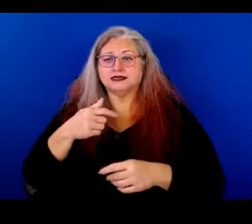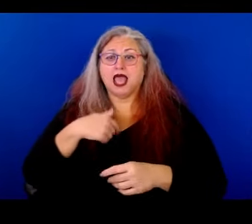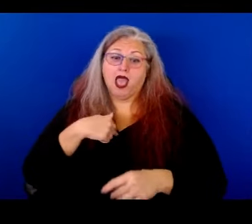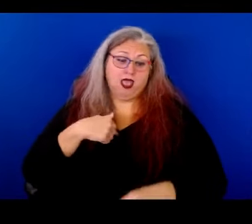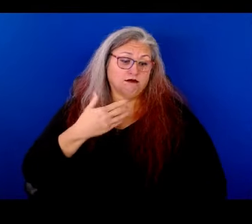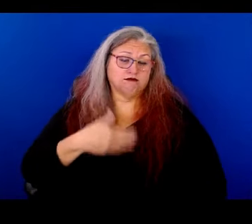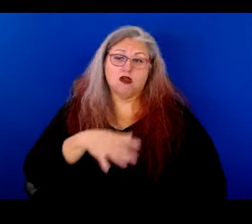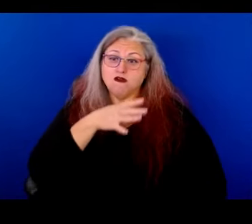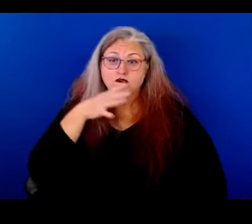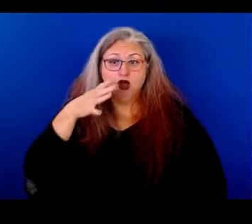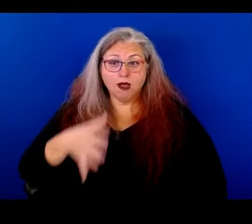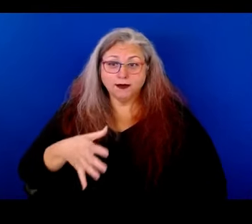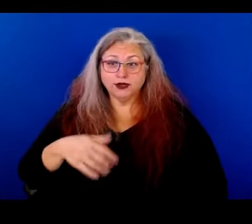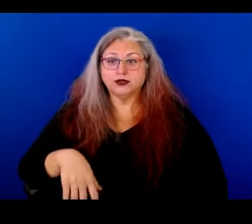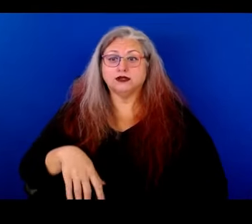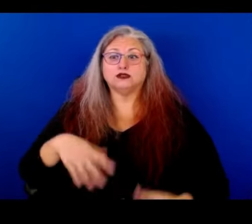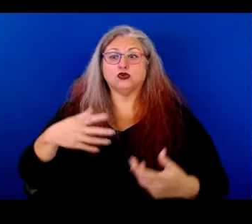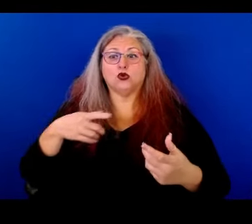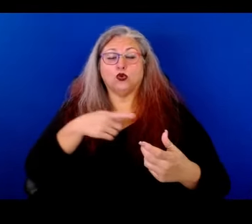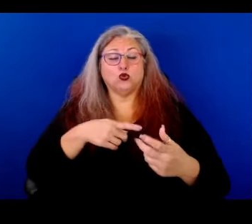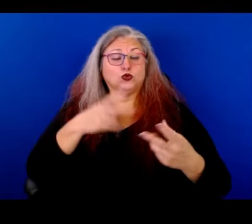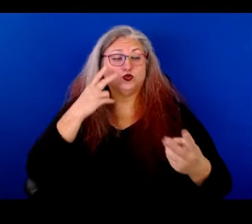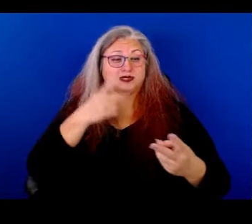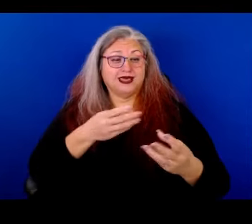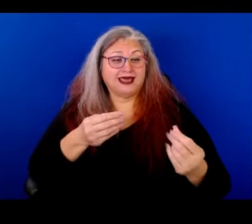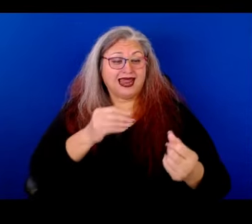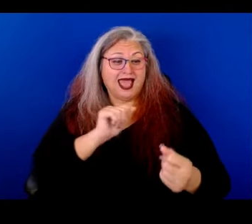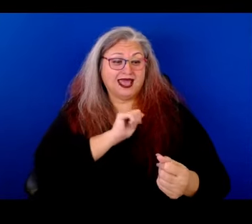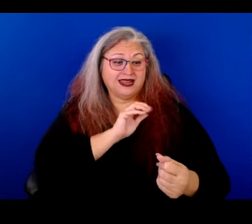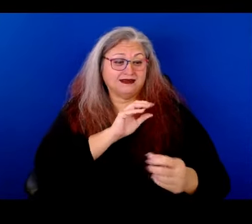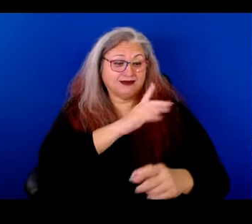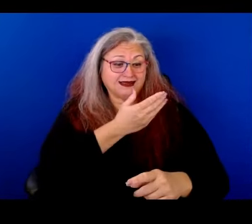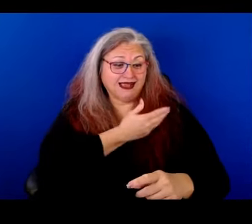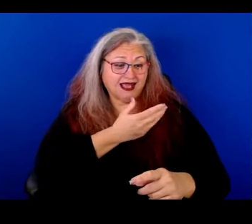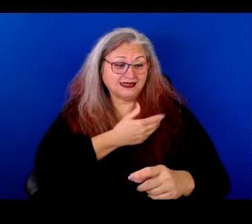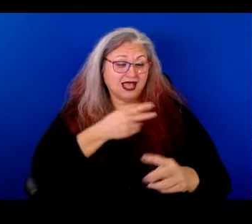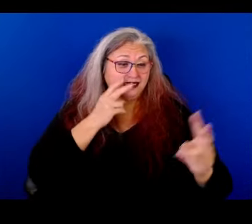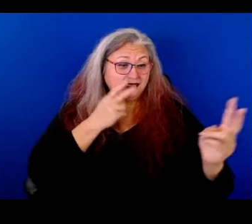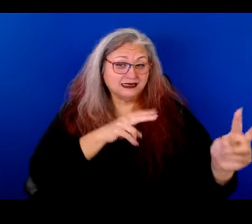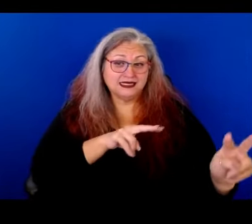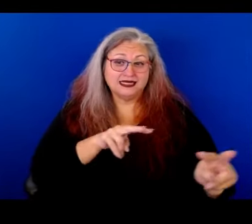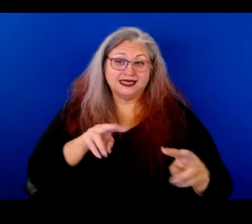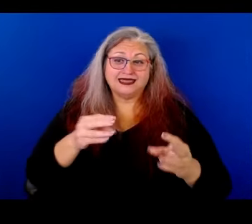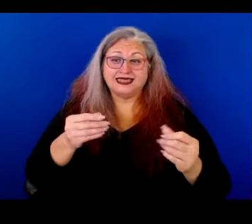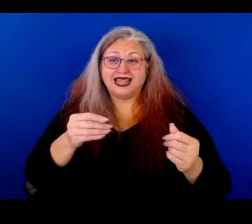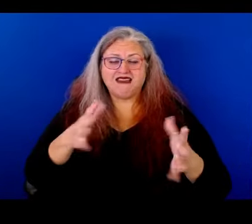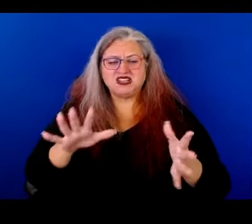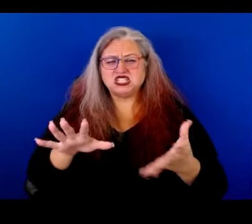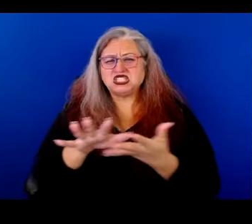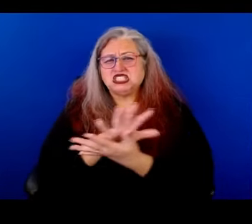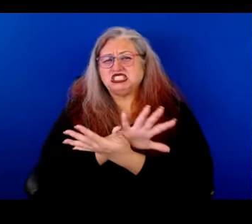a farmer. And what they've done to the land in Gaza, the land in